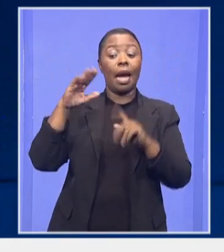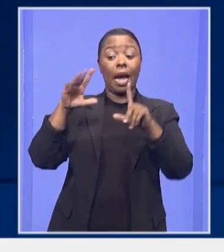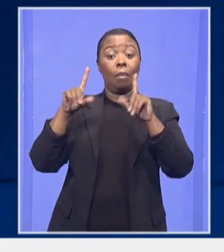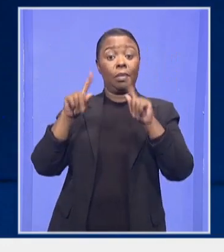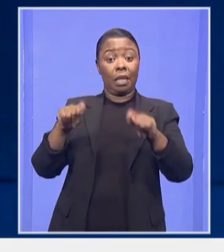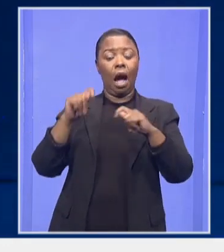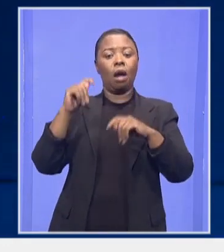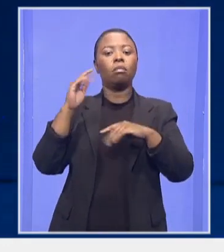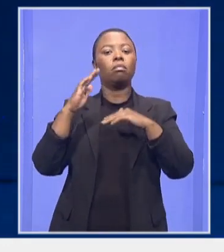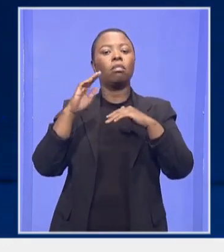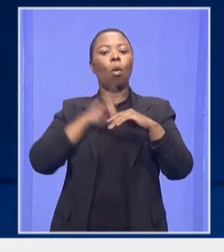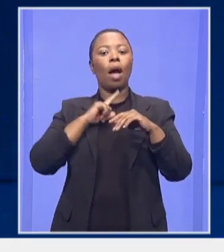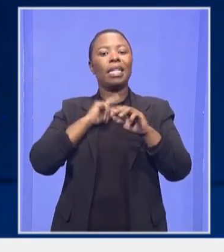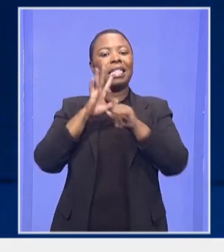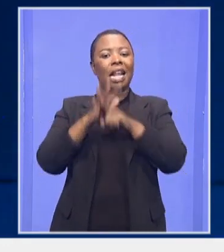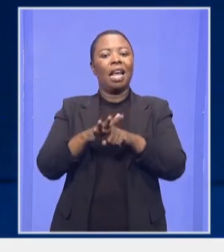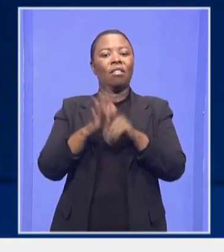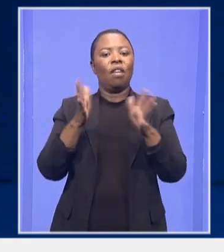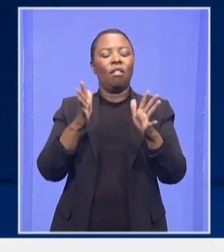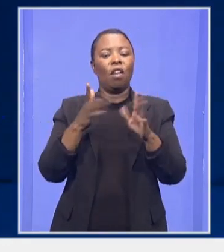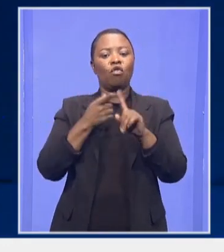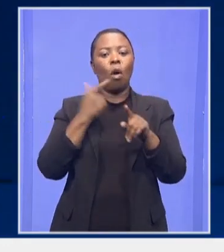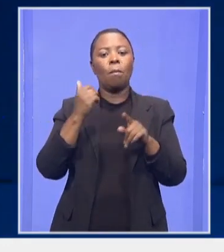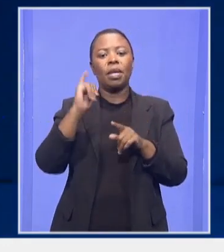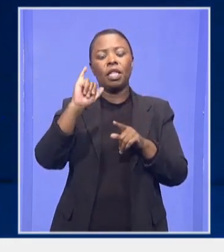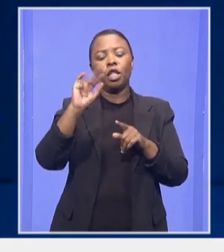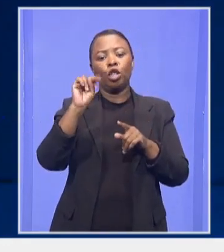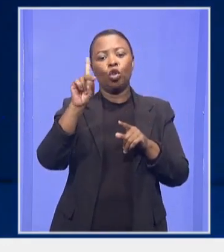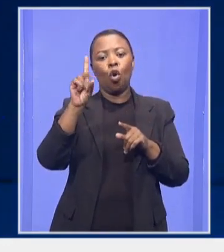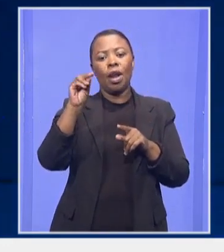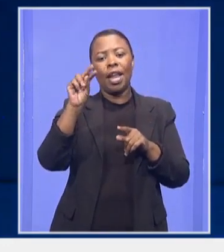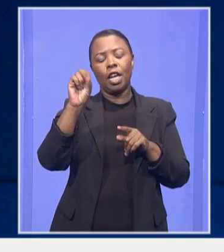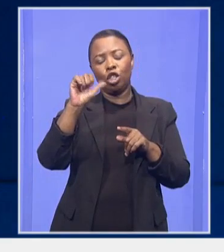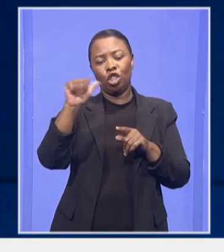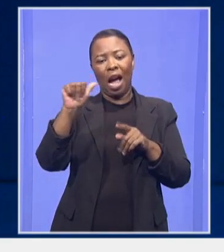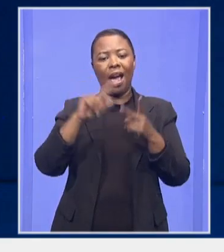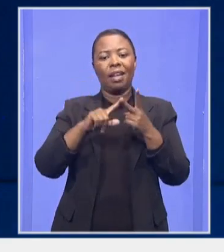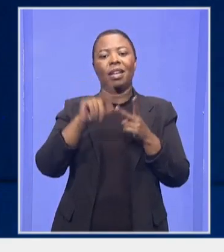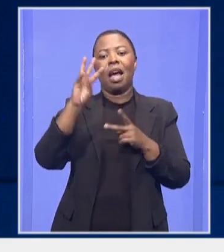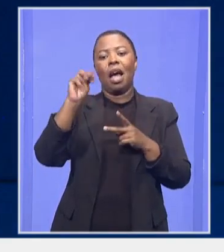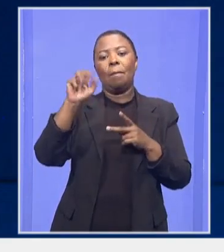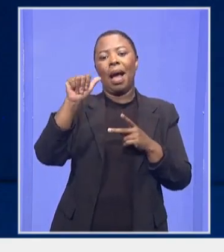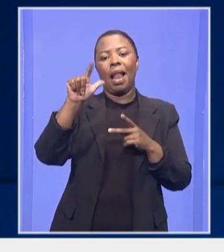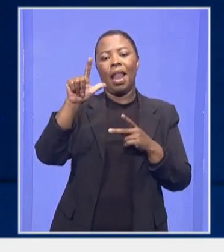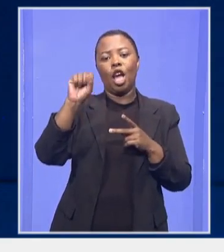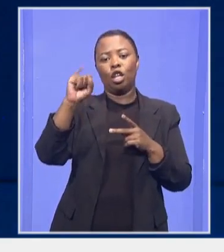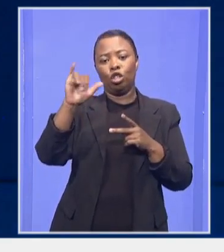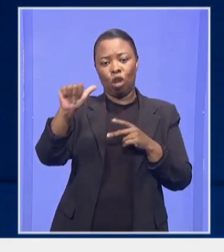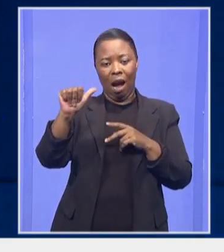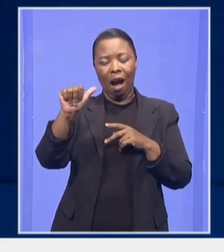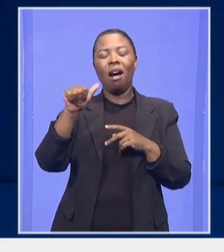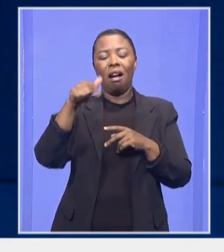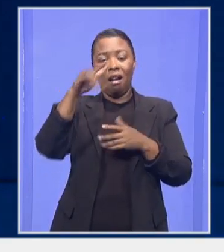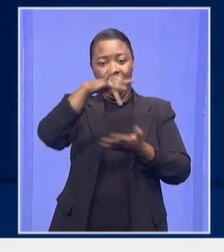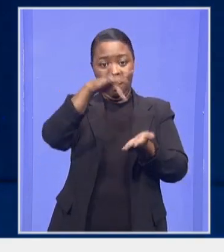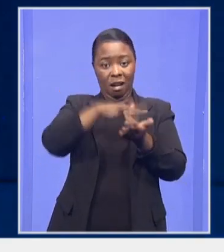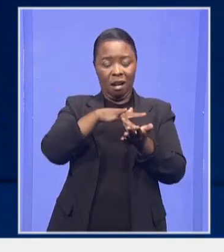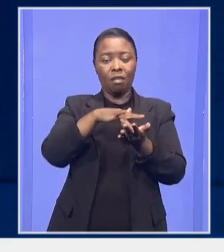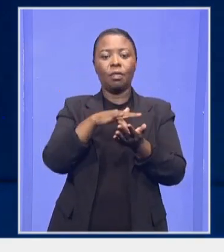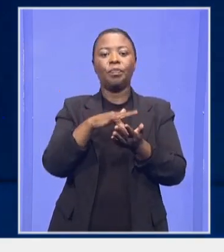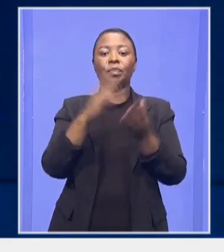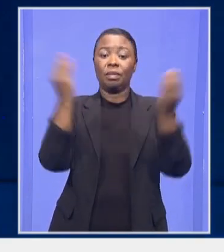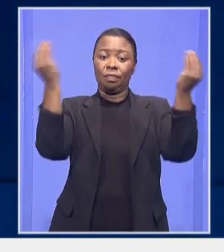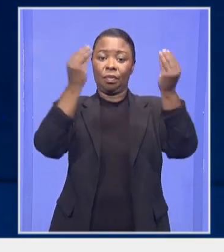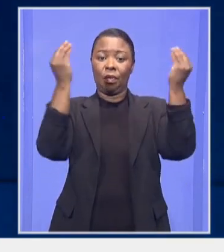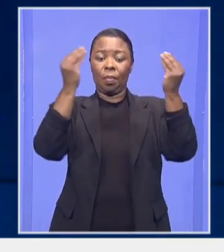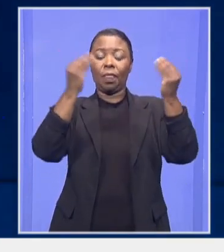who were enslaved from Indonesia and Malaysia. The Slave Route Challenges features several of Cape Town's iconic landmarks along